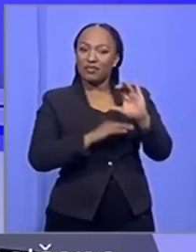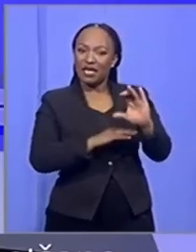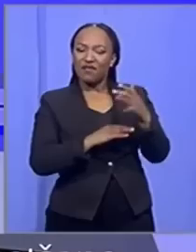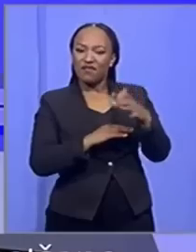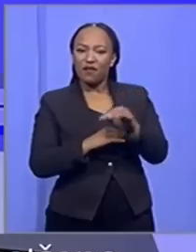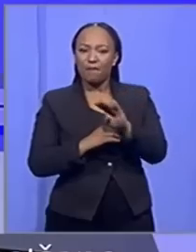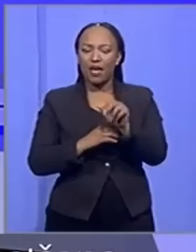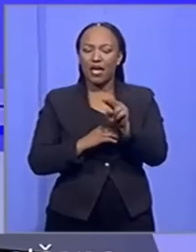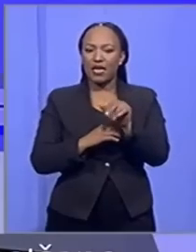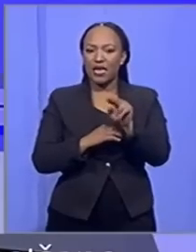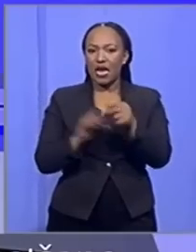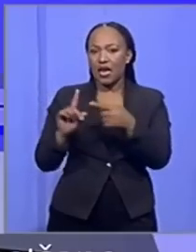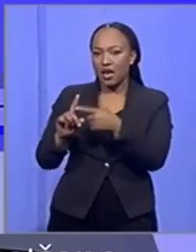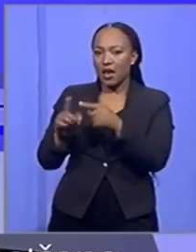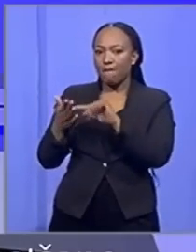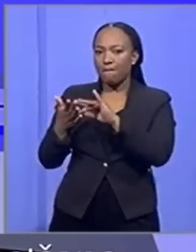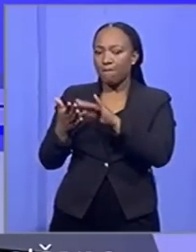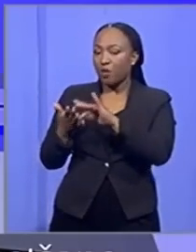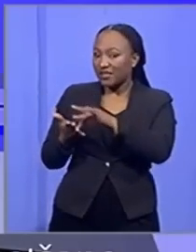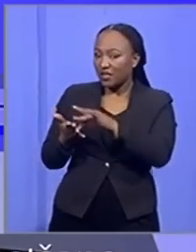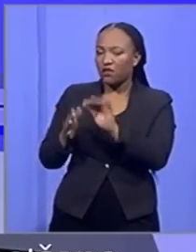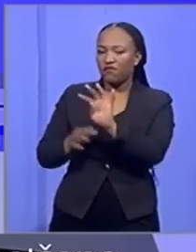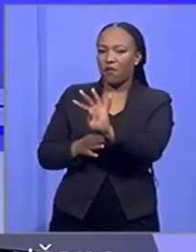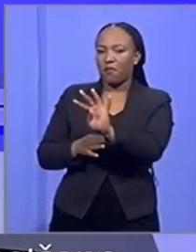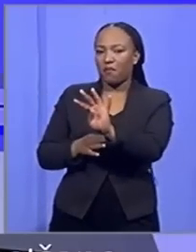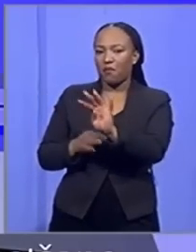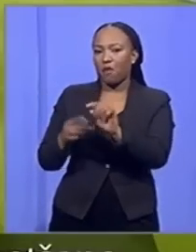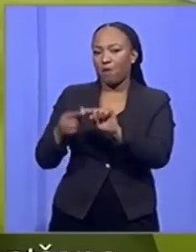a boraro ka dintlha tše 7.